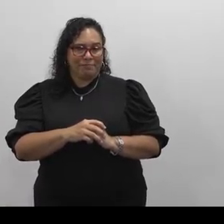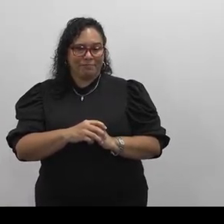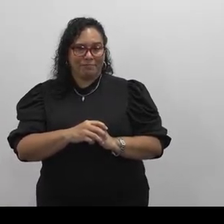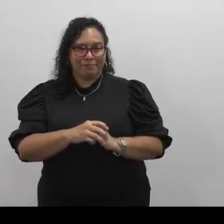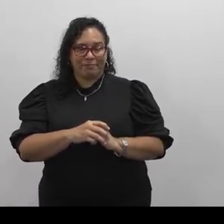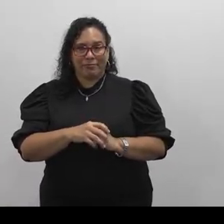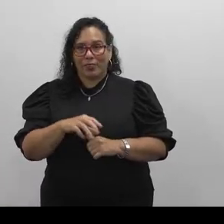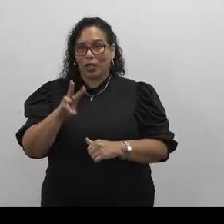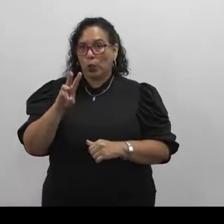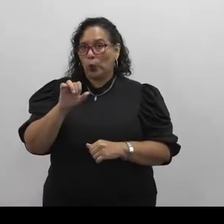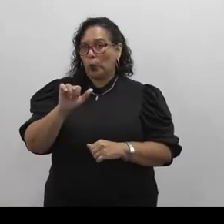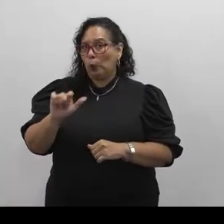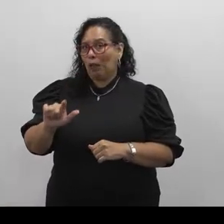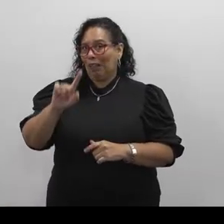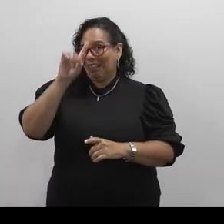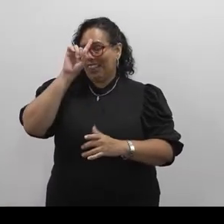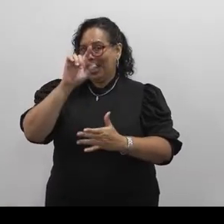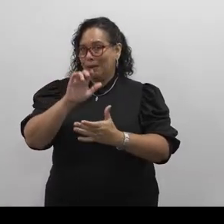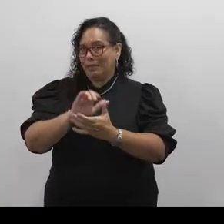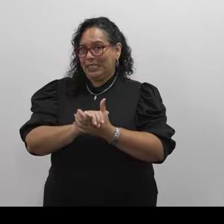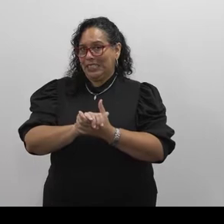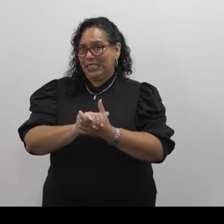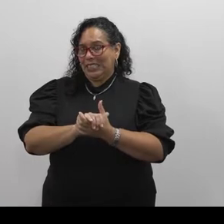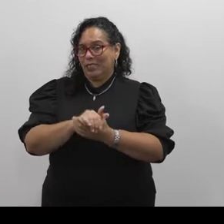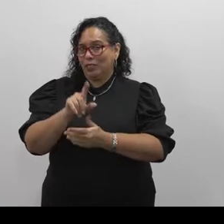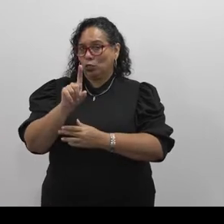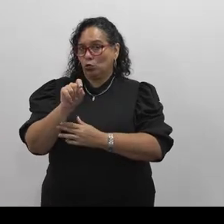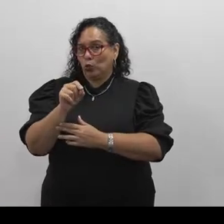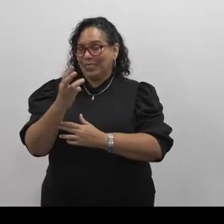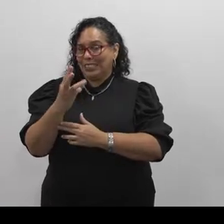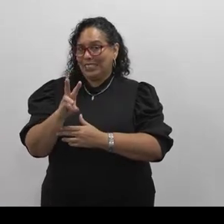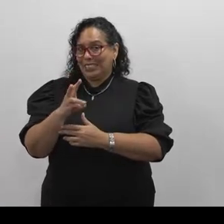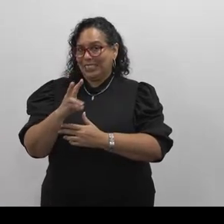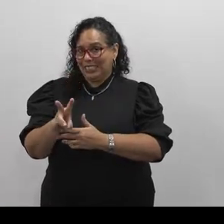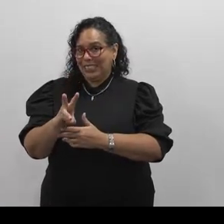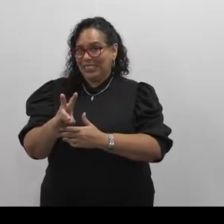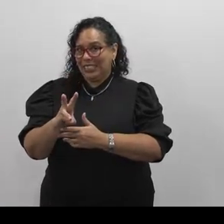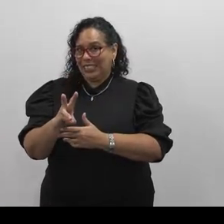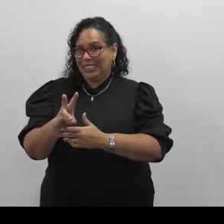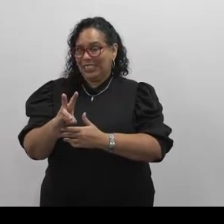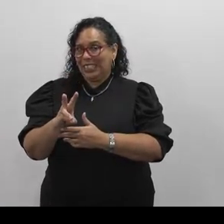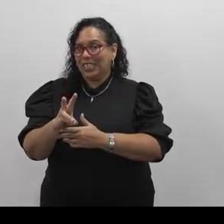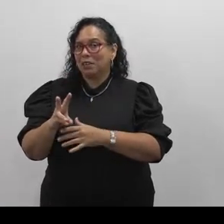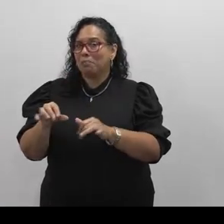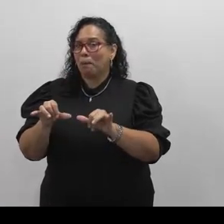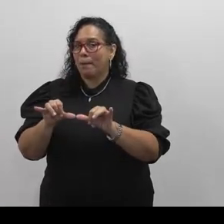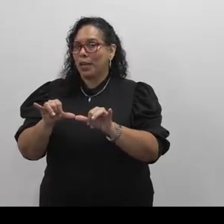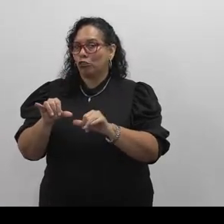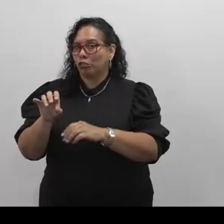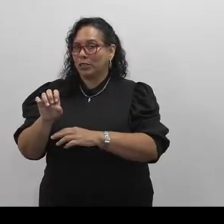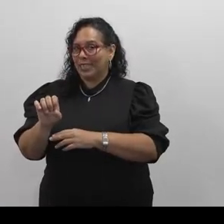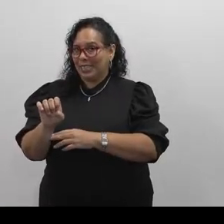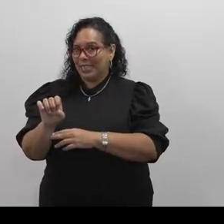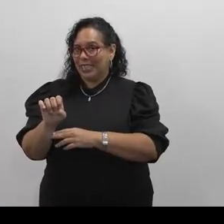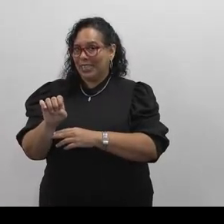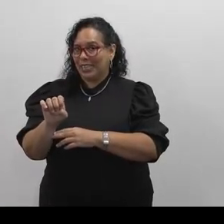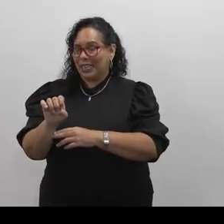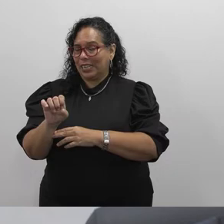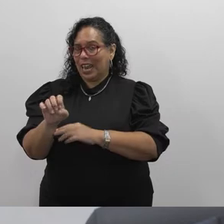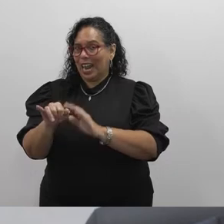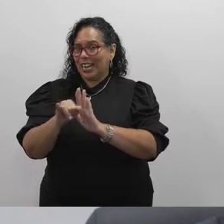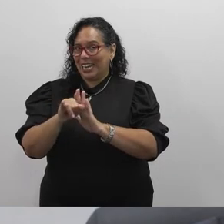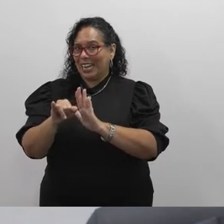Well, I believe in 2016, when we were talking about Measure E, we had